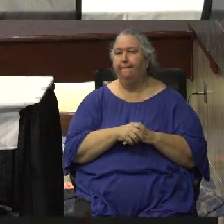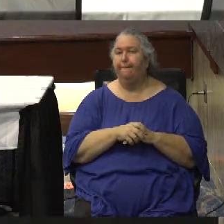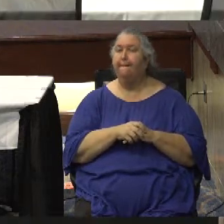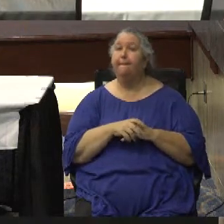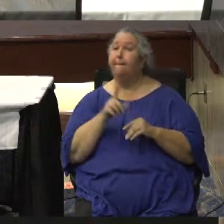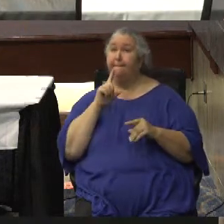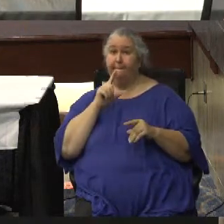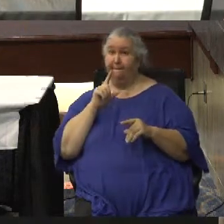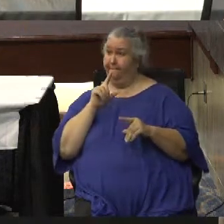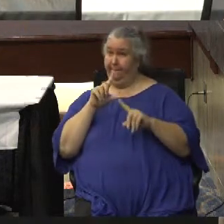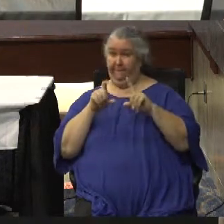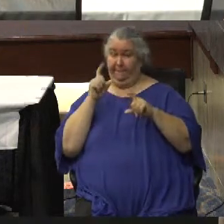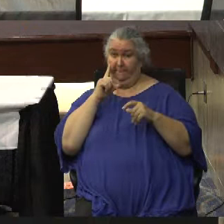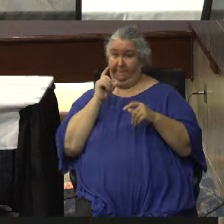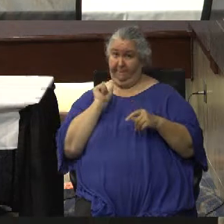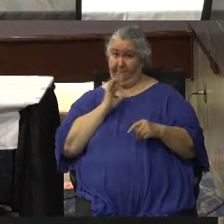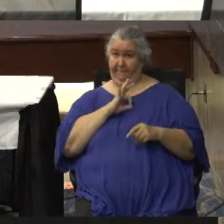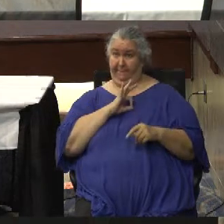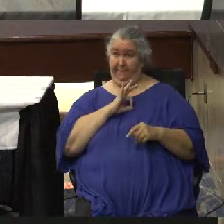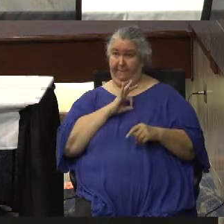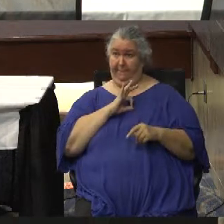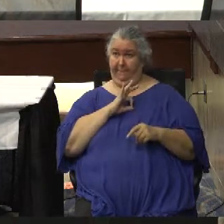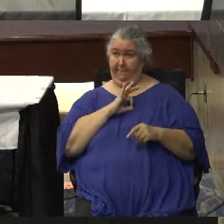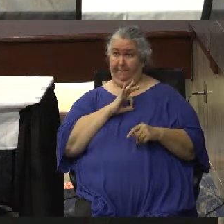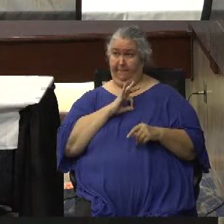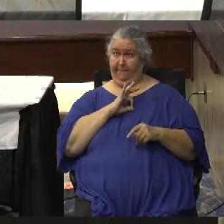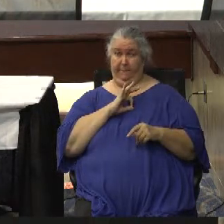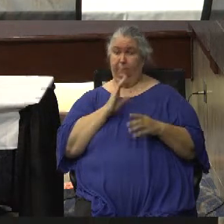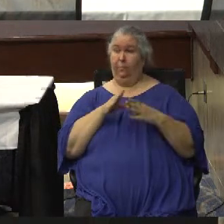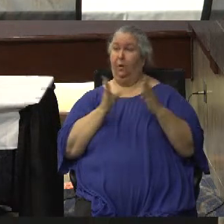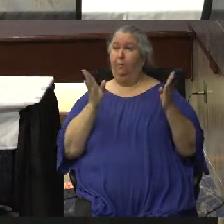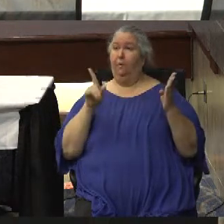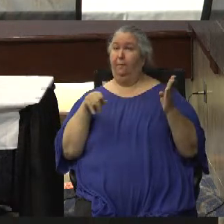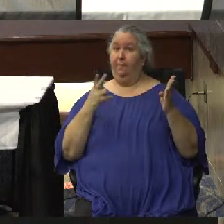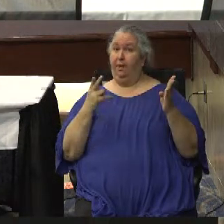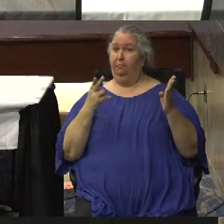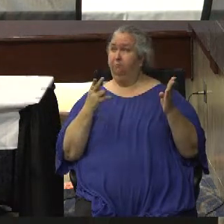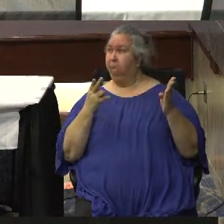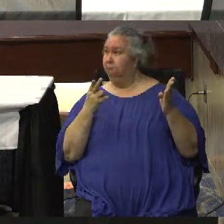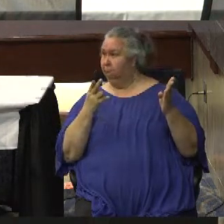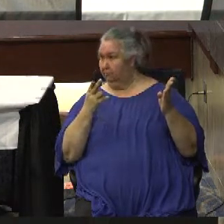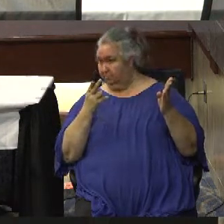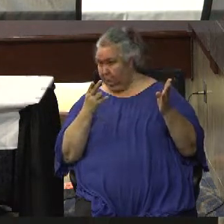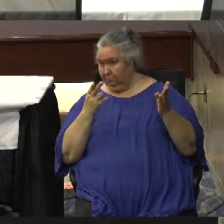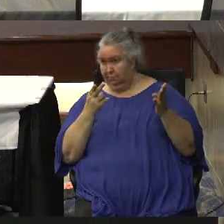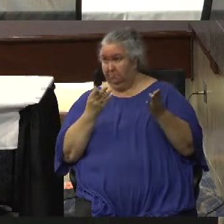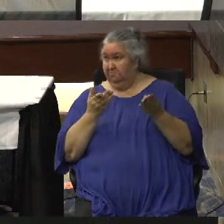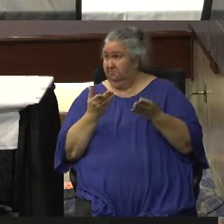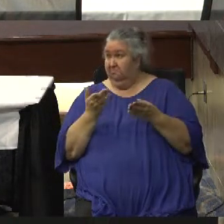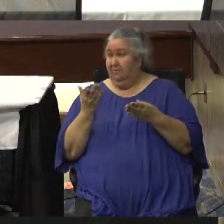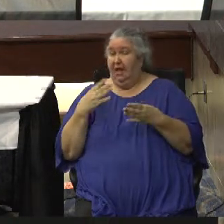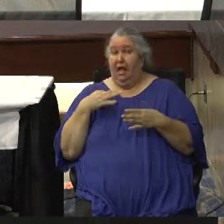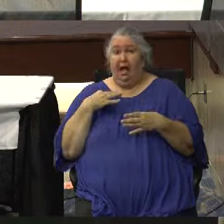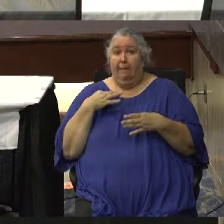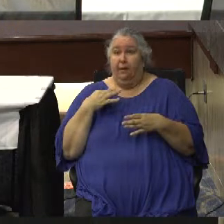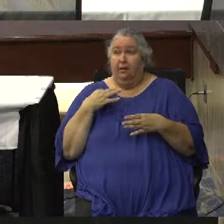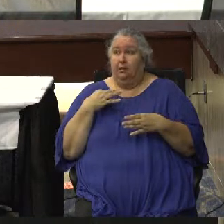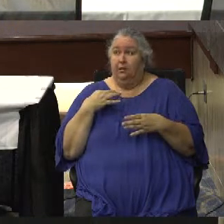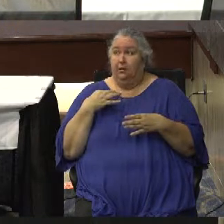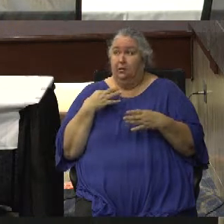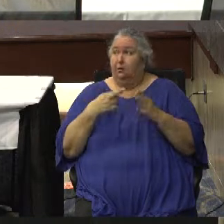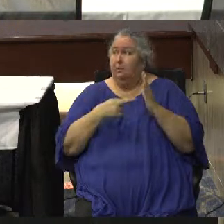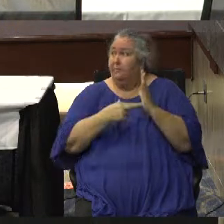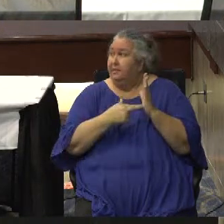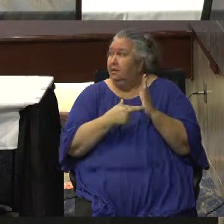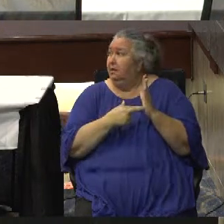Are there any questions for staff? We will open a public hearing. Is there an applicant or applicant representative